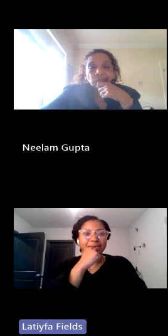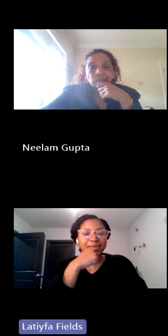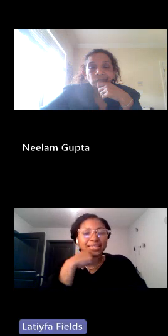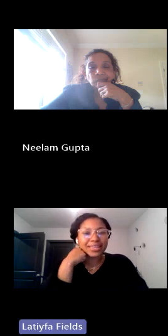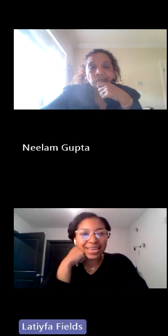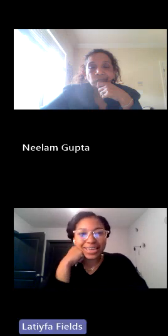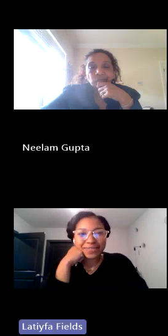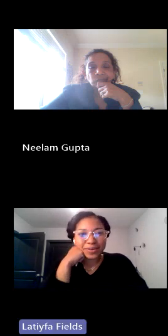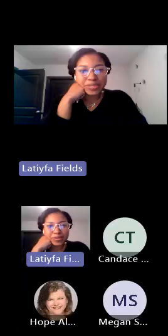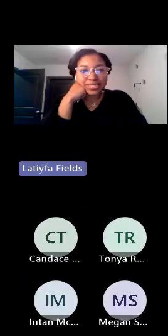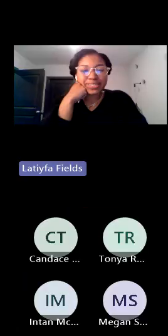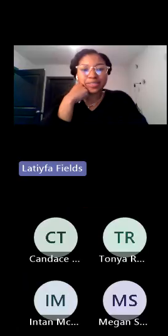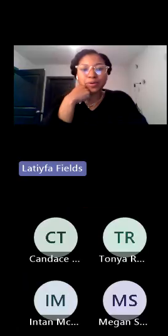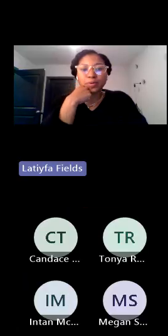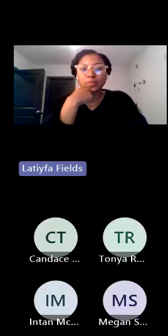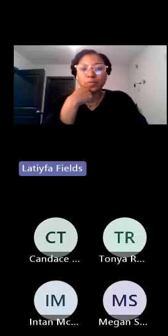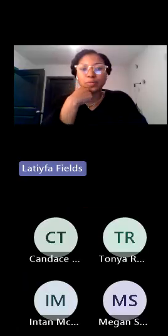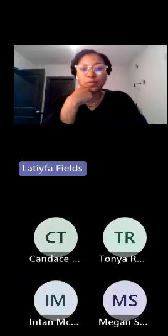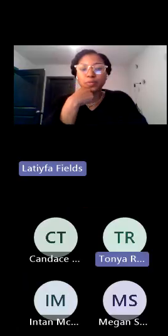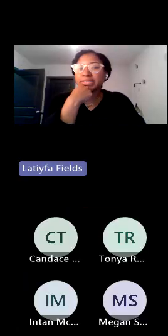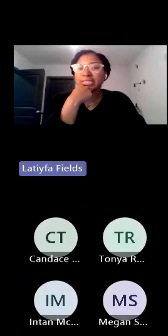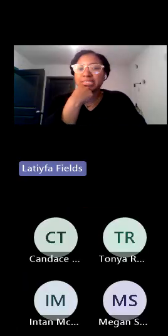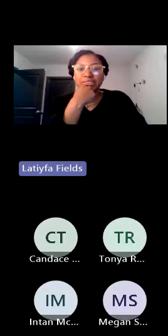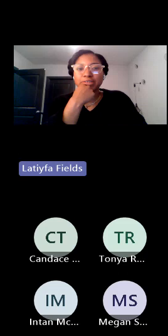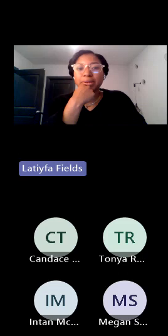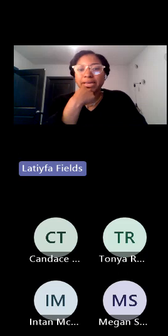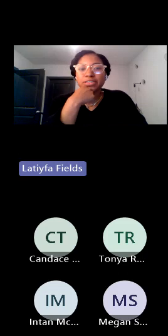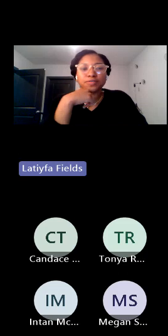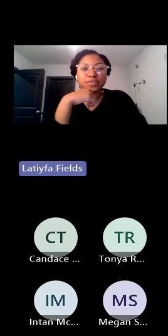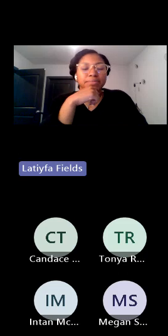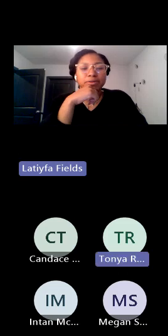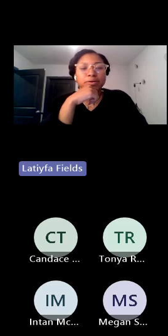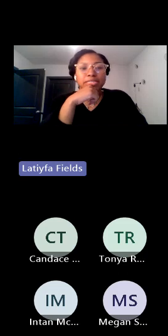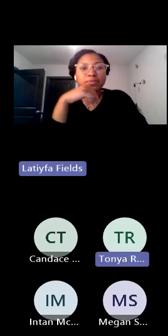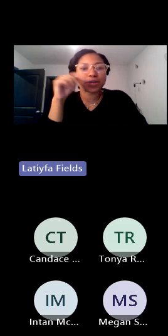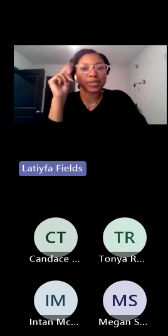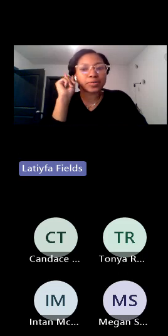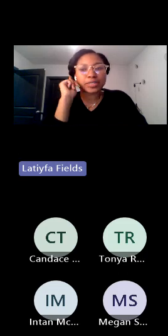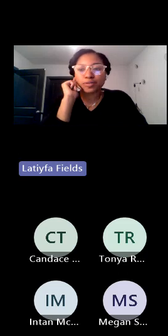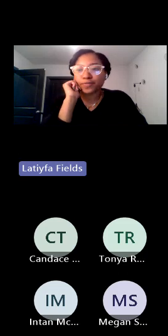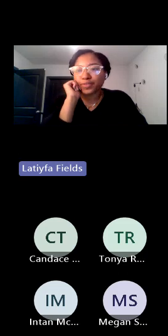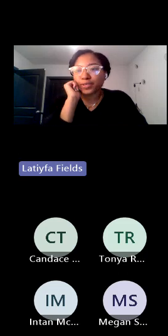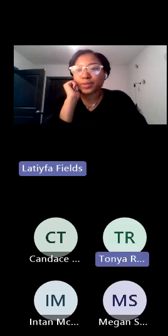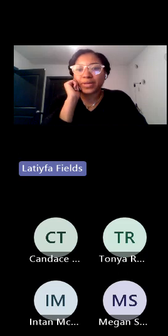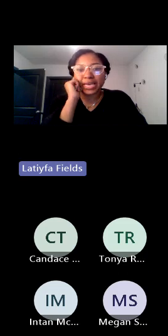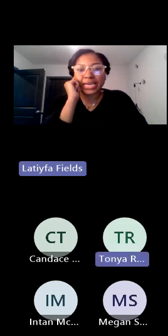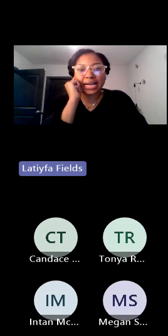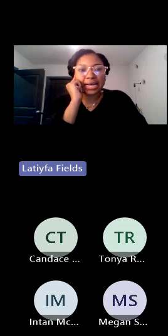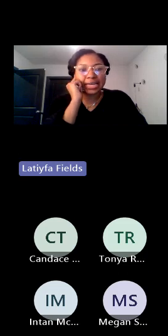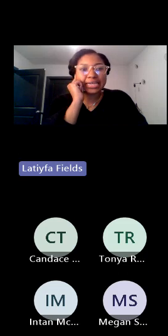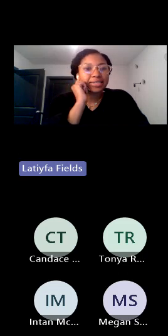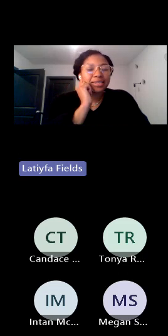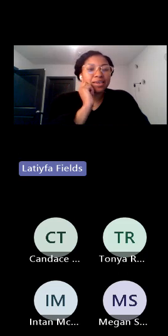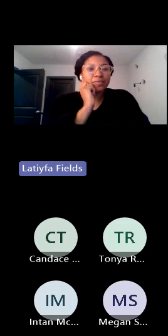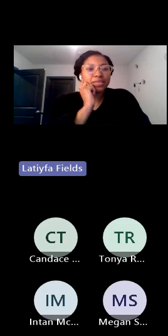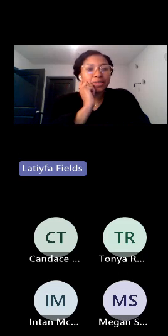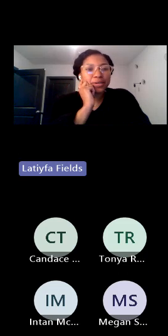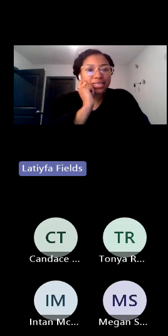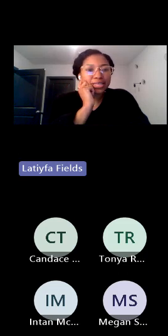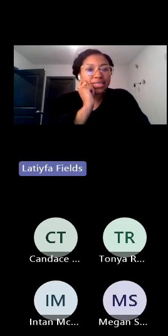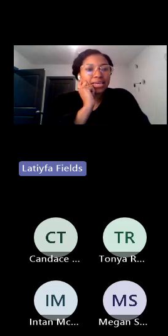Yes. Hey, folks. So what requirements still apply under fixed amount grants? We are going to review a